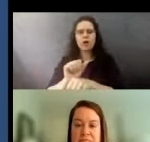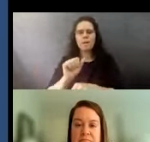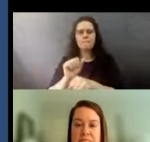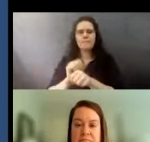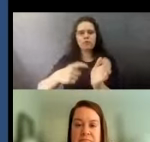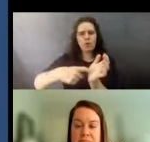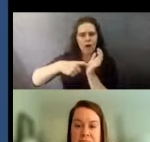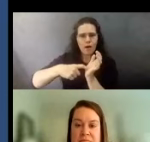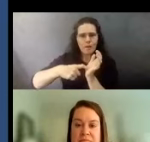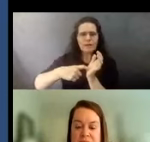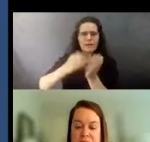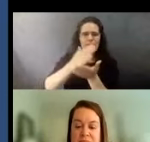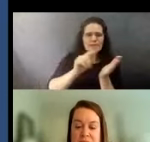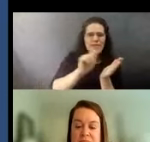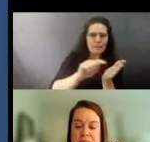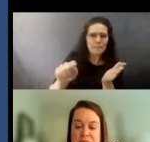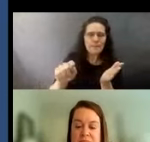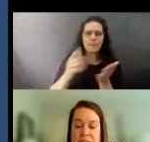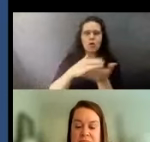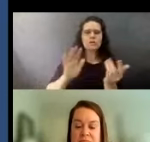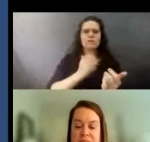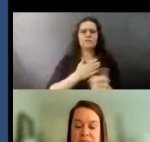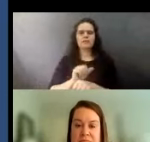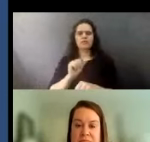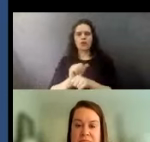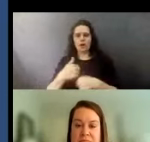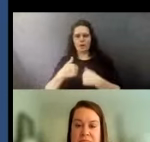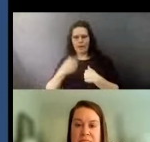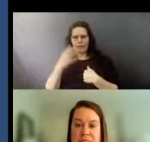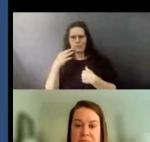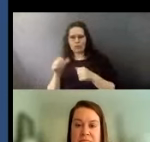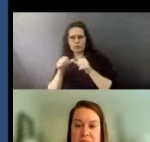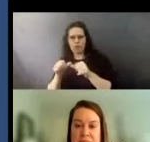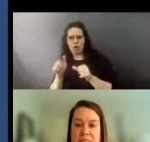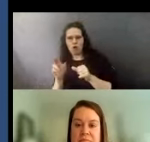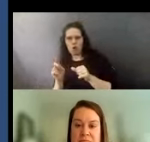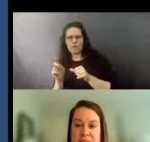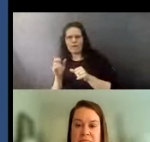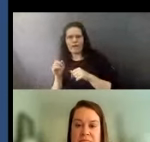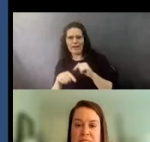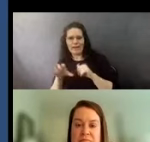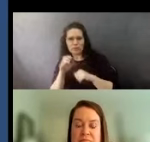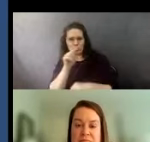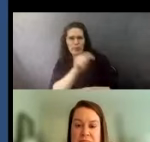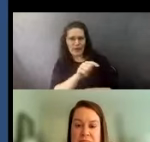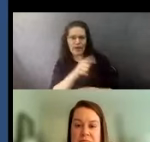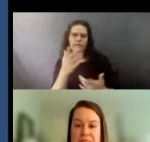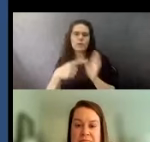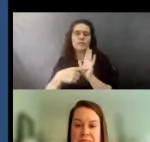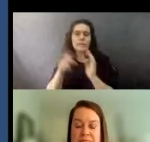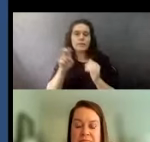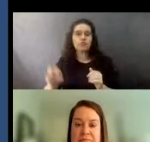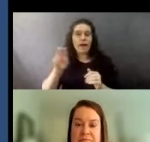be harder for the person with long COVID to do. Maybe the traveling piece, if traveling is